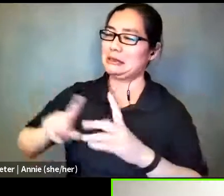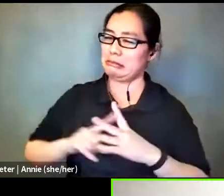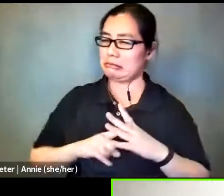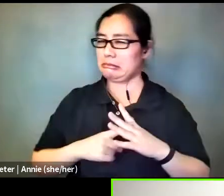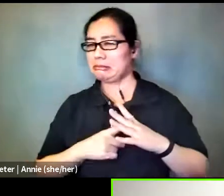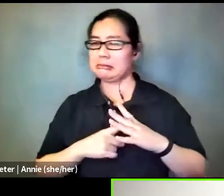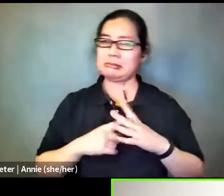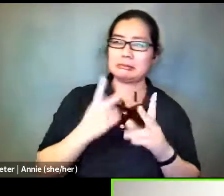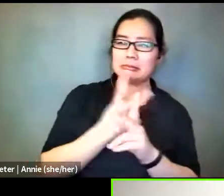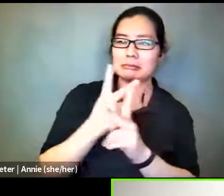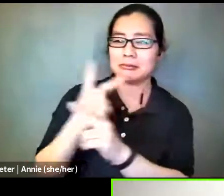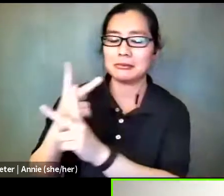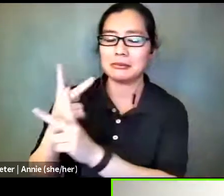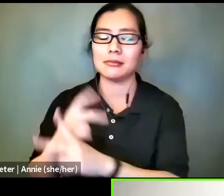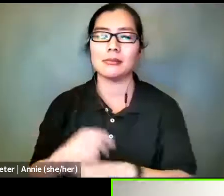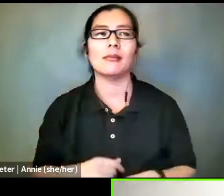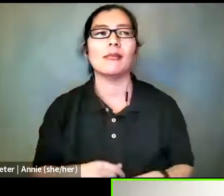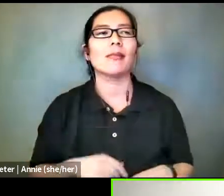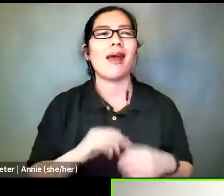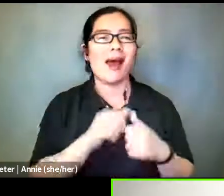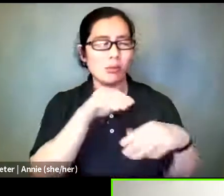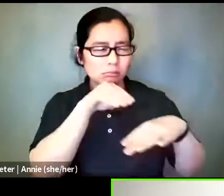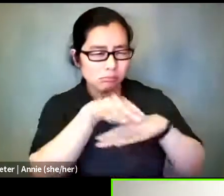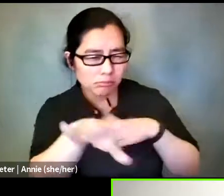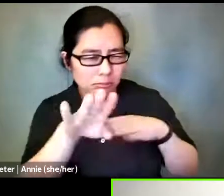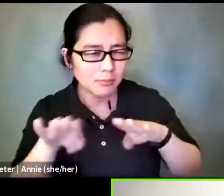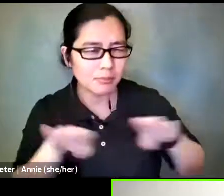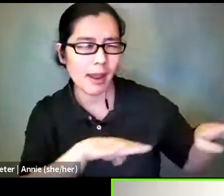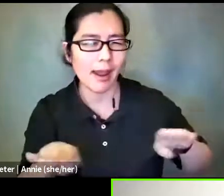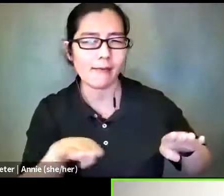really changing behaviors and changing